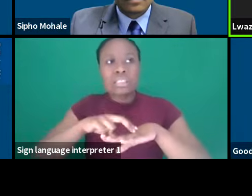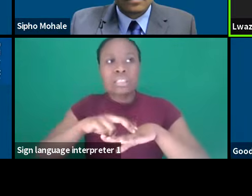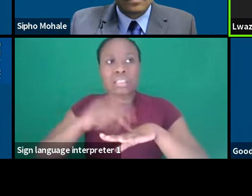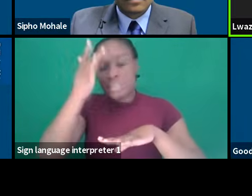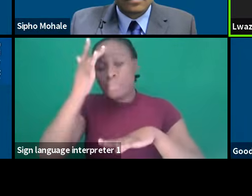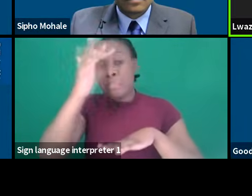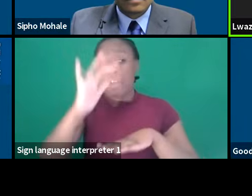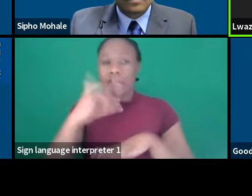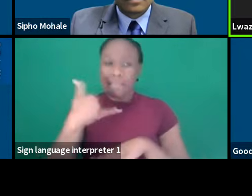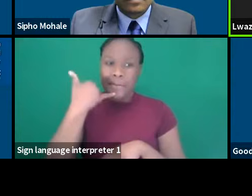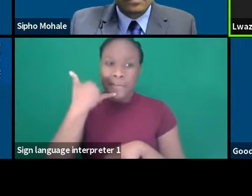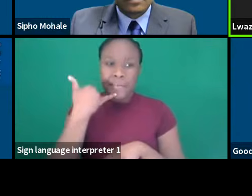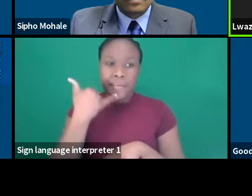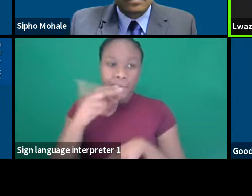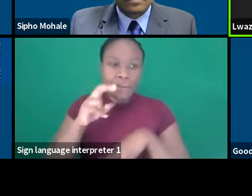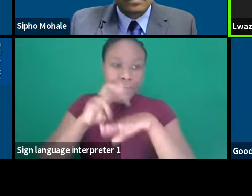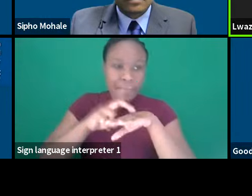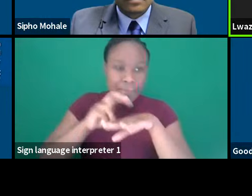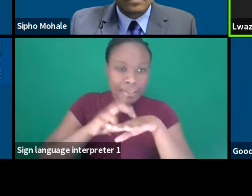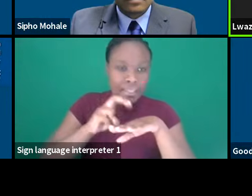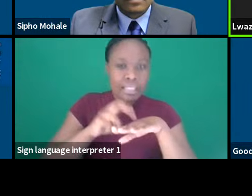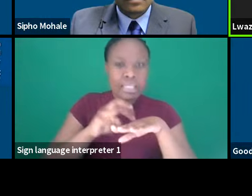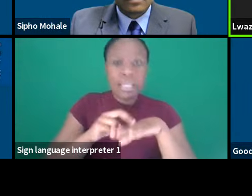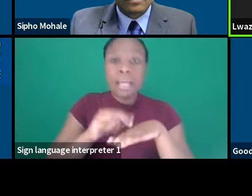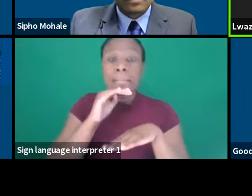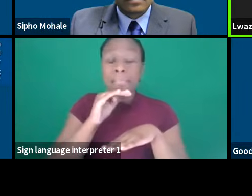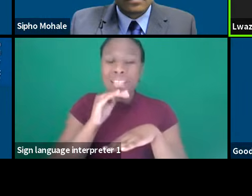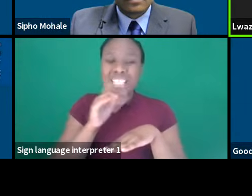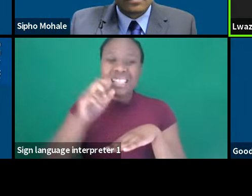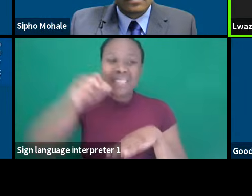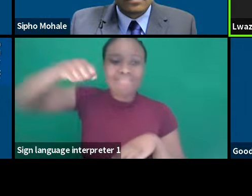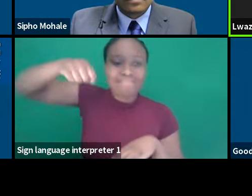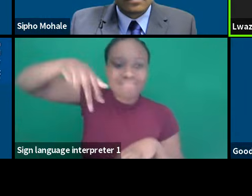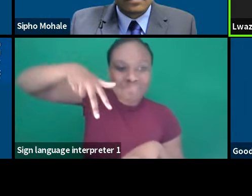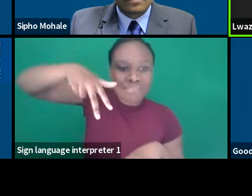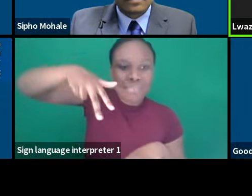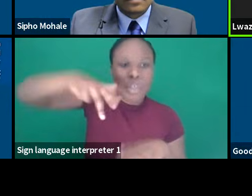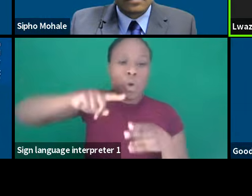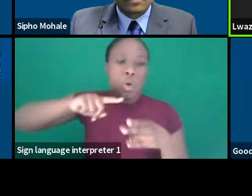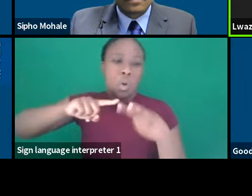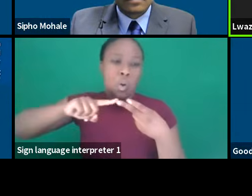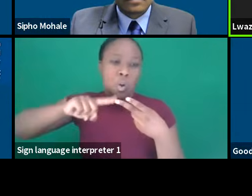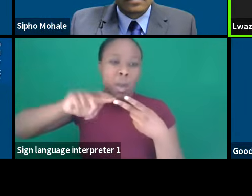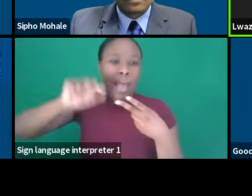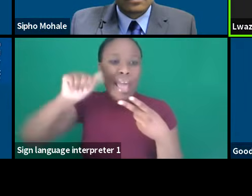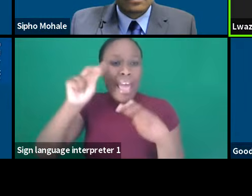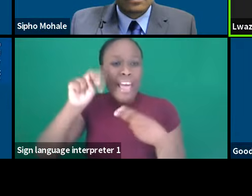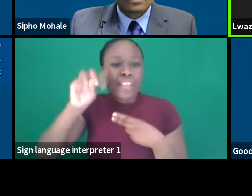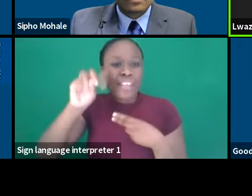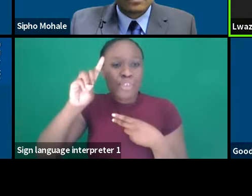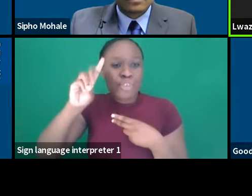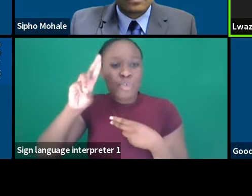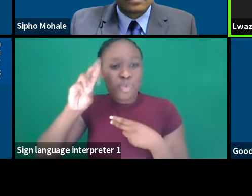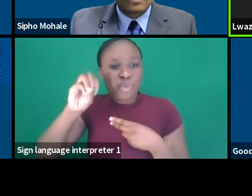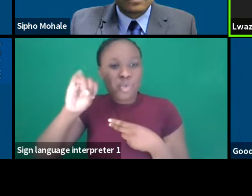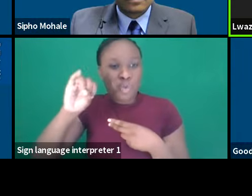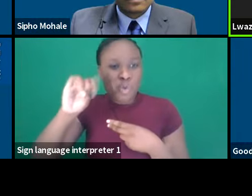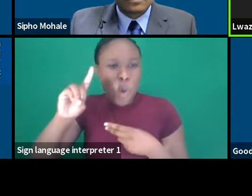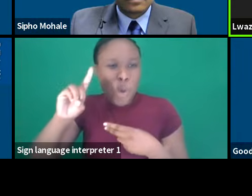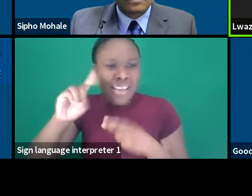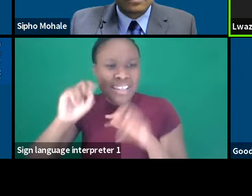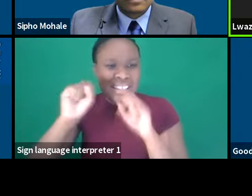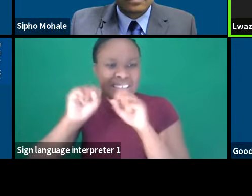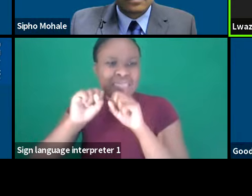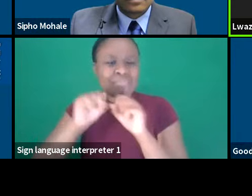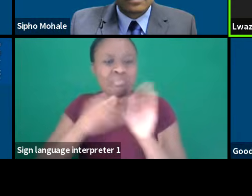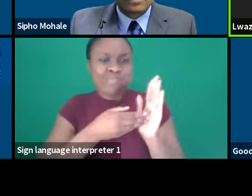is a certain level of an Android system or Apple Mac system. With all these requirements,